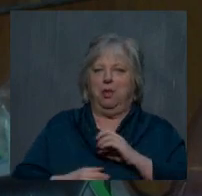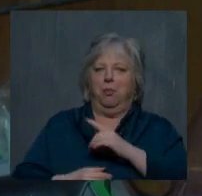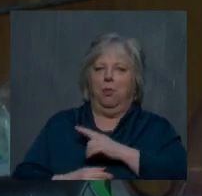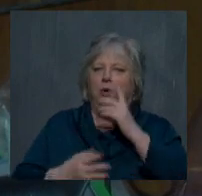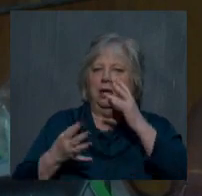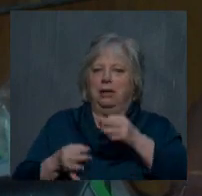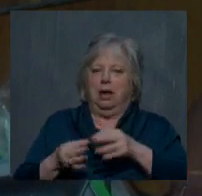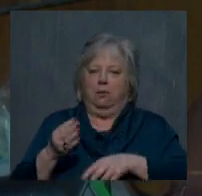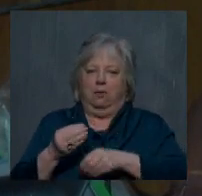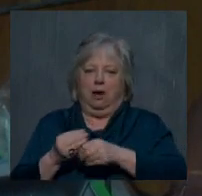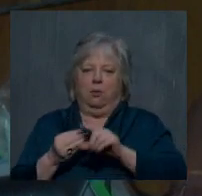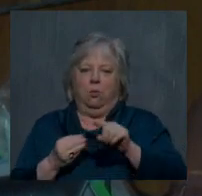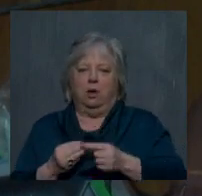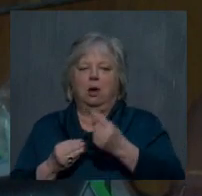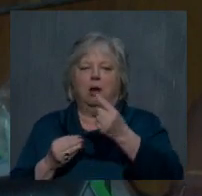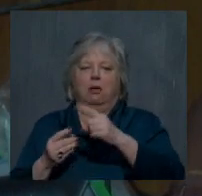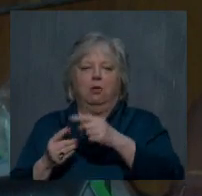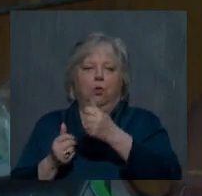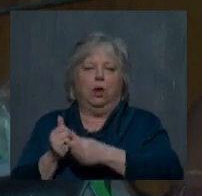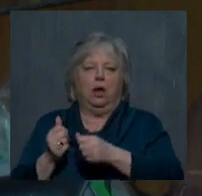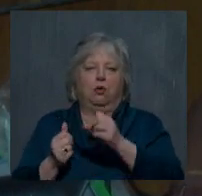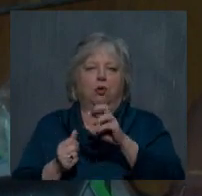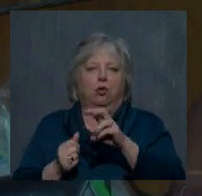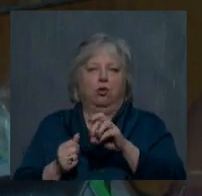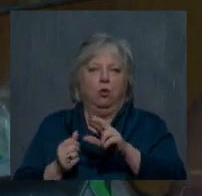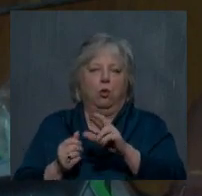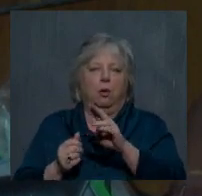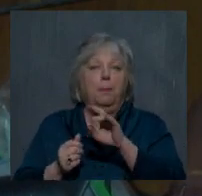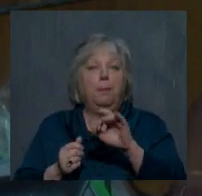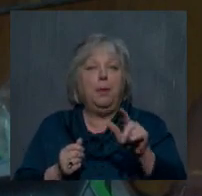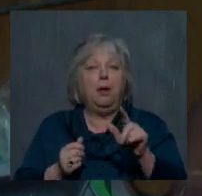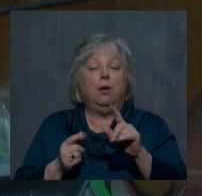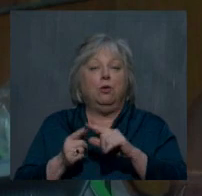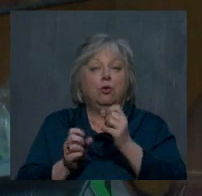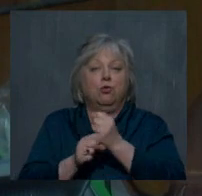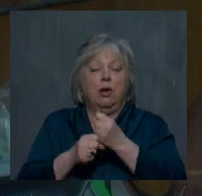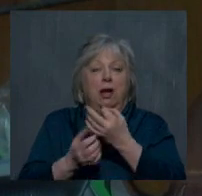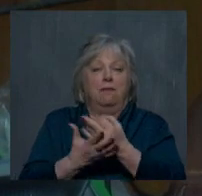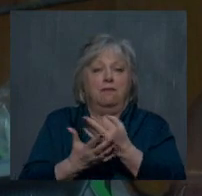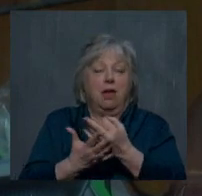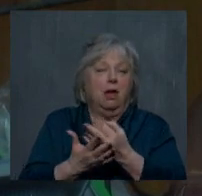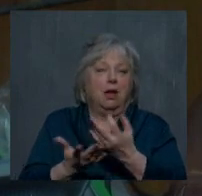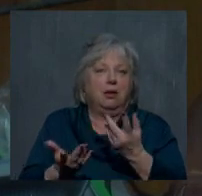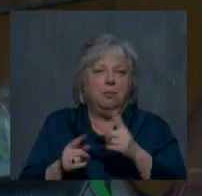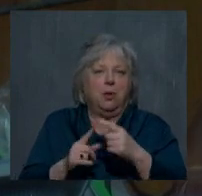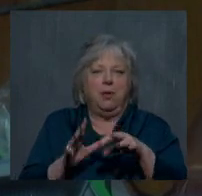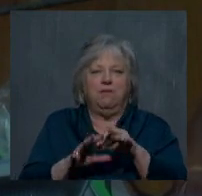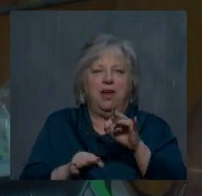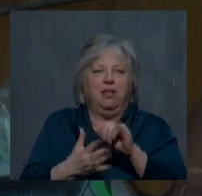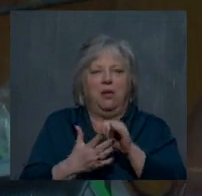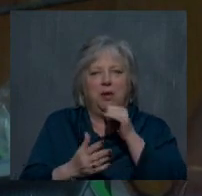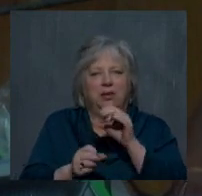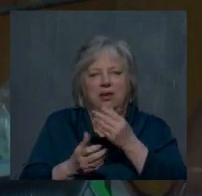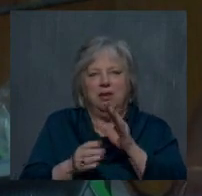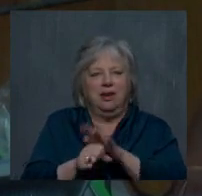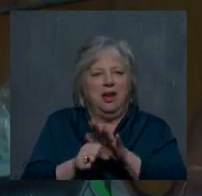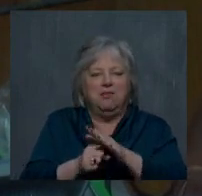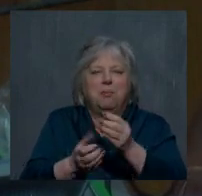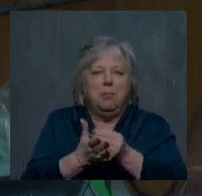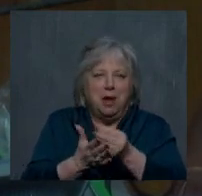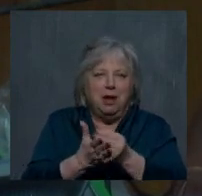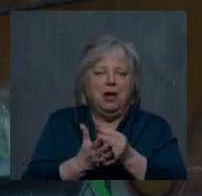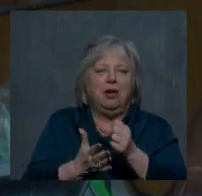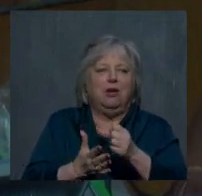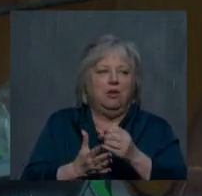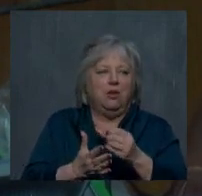put a $1 fee on everyone's sewer bill to create a fund. But what we found out was it just wasn't going far enough, and they were able to use